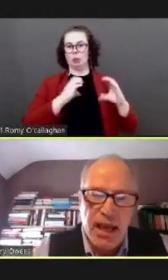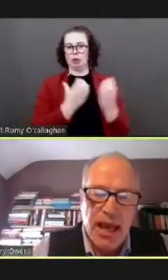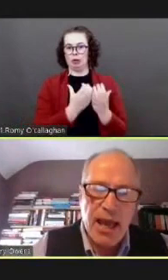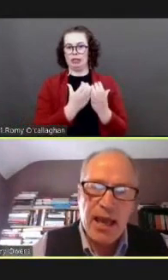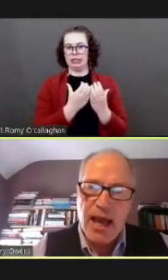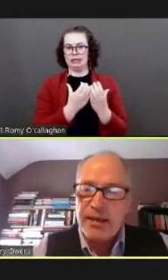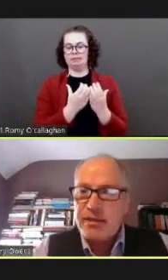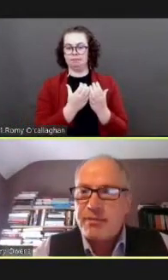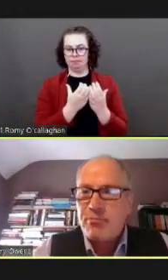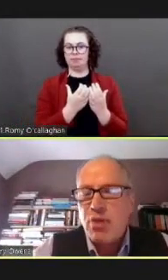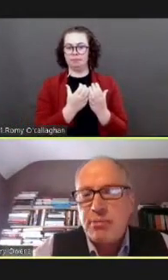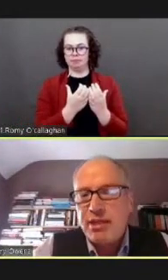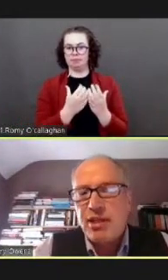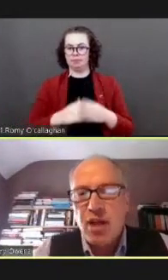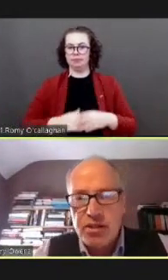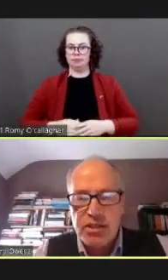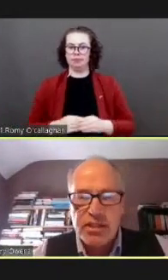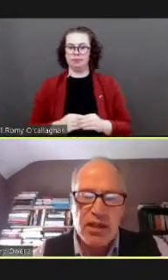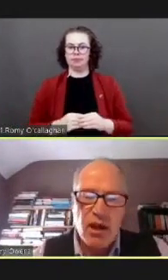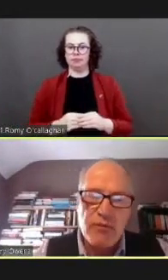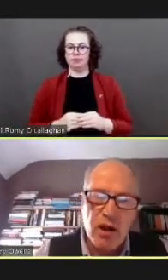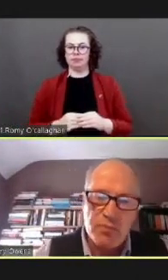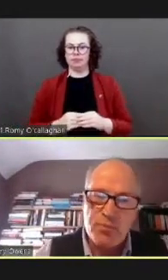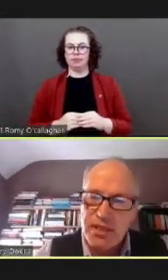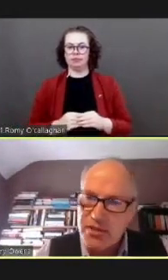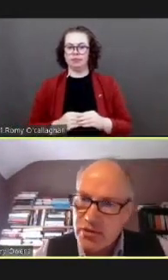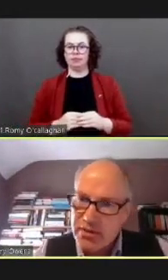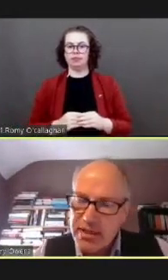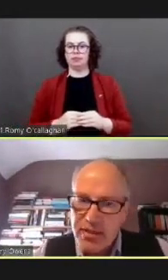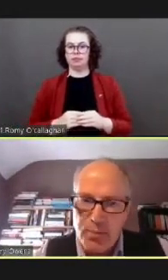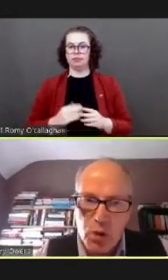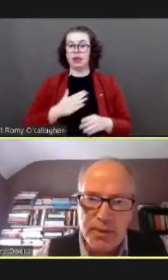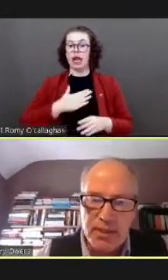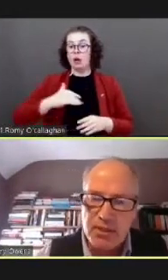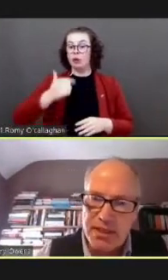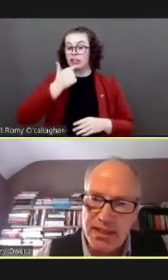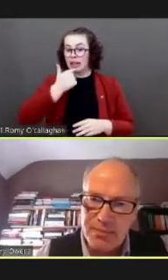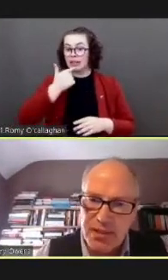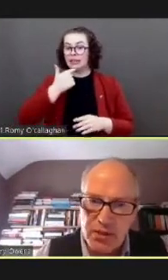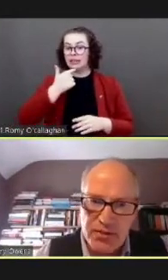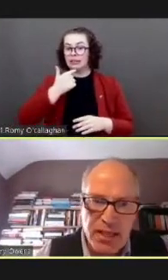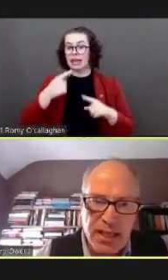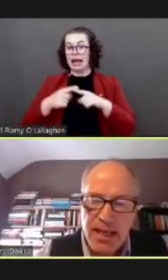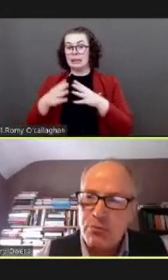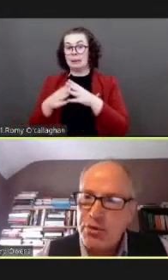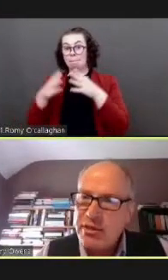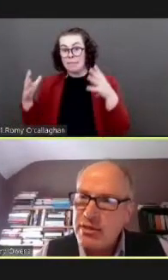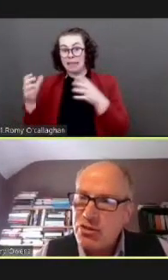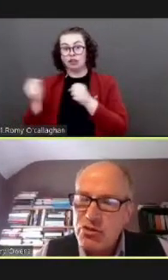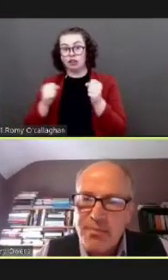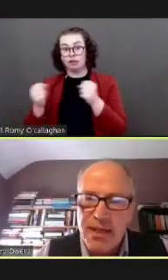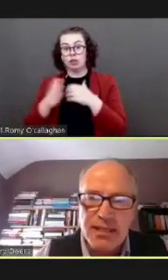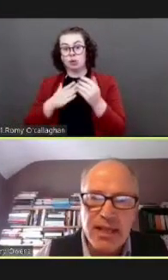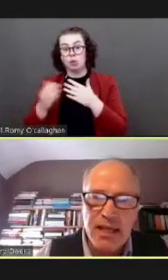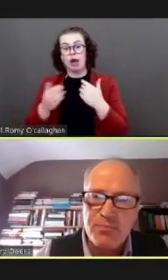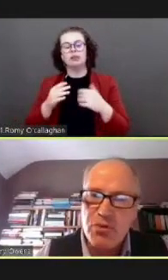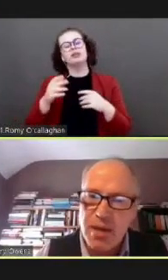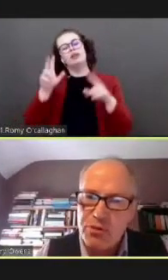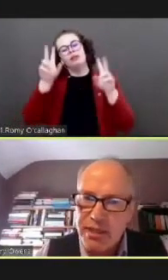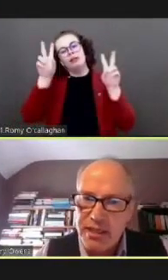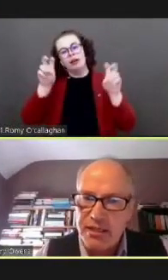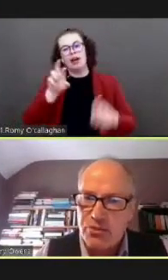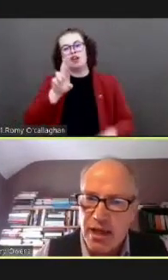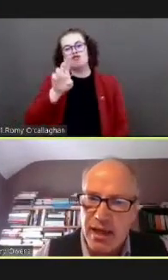second and probably the largest of our prison services at the moment, is the resettlement service. We describe it as